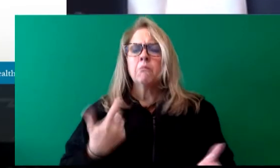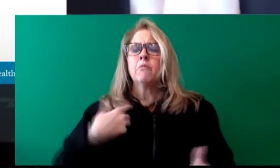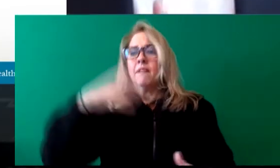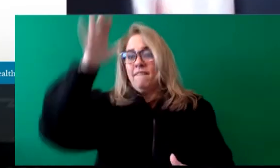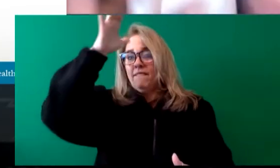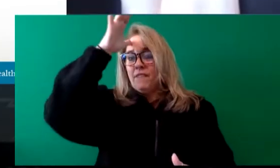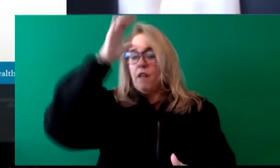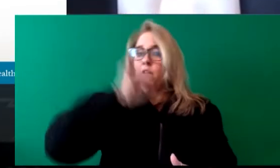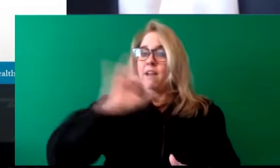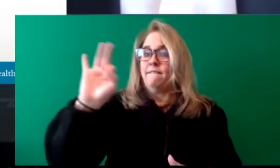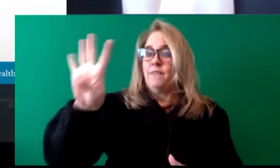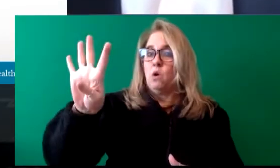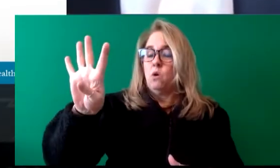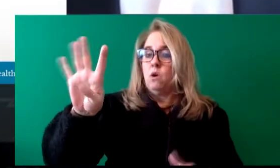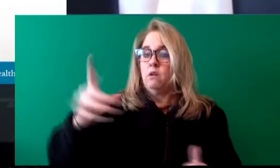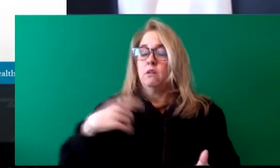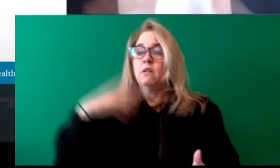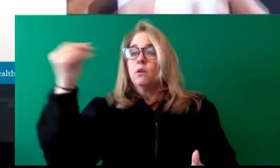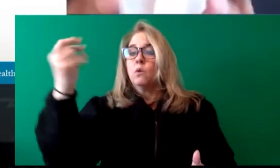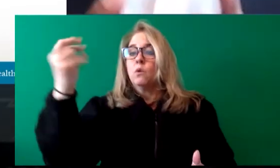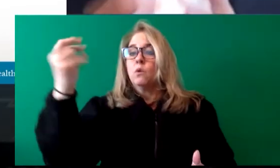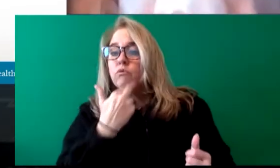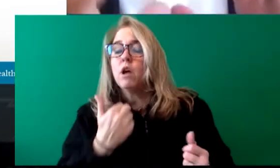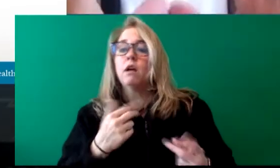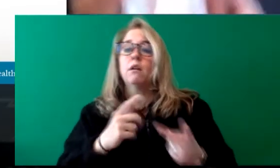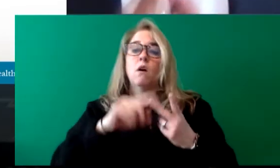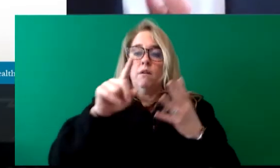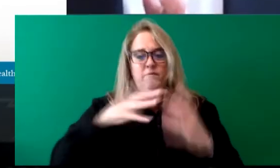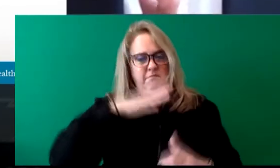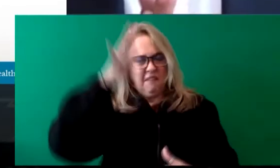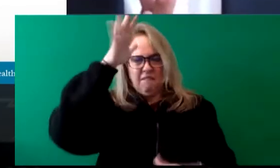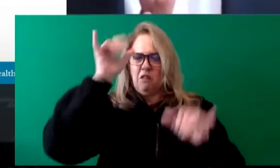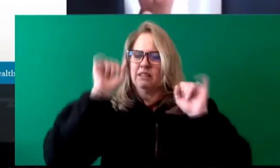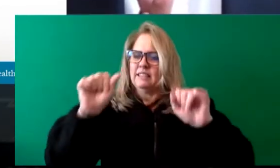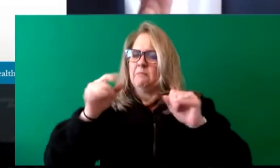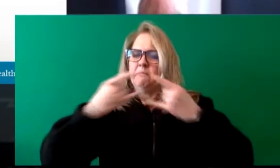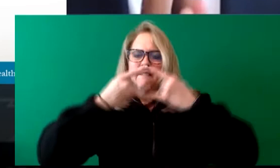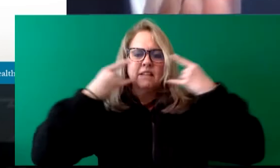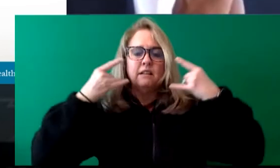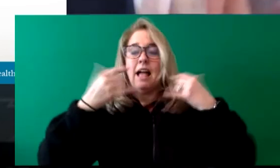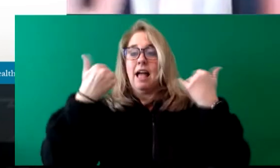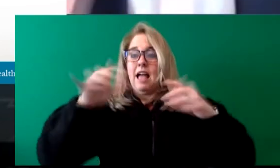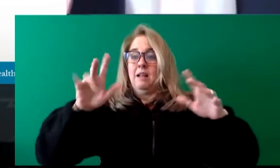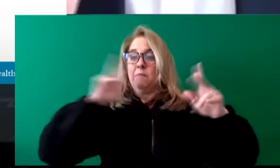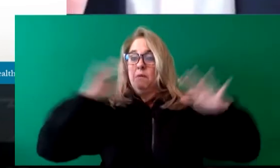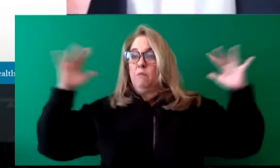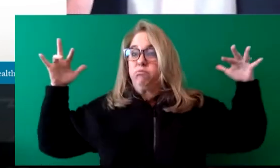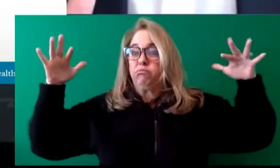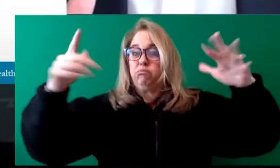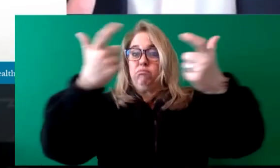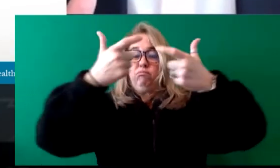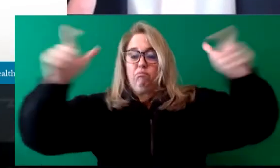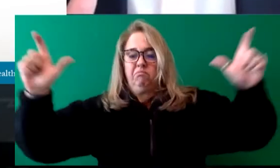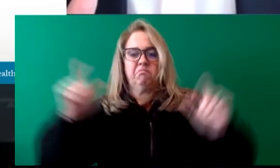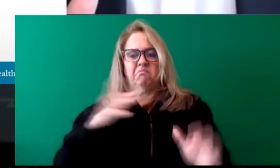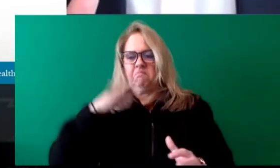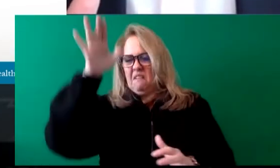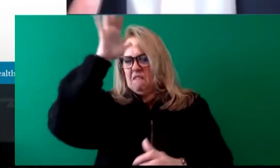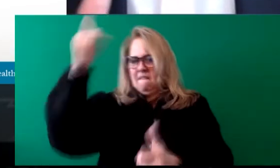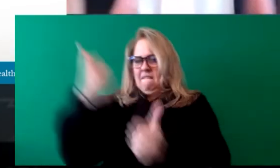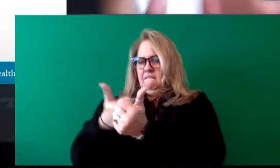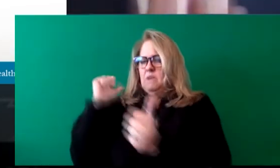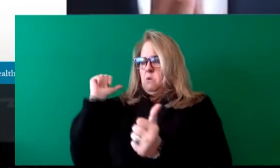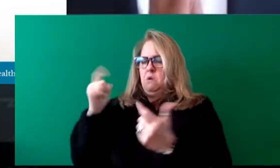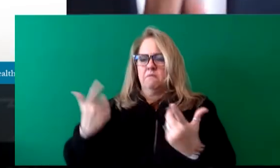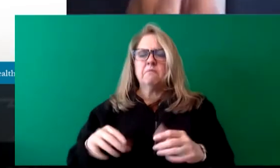mask indoors with me if we go to restaurants, avoid large crowds, wash his hands frequently. There are ways to prevent ourselves from getting COVID